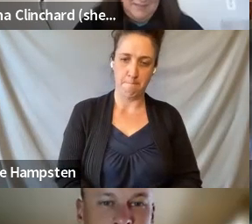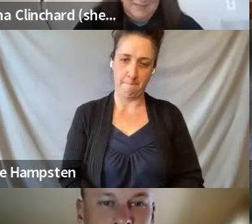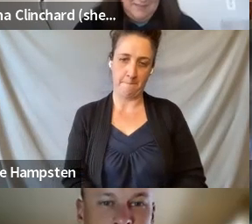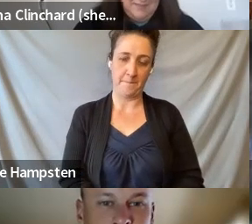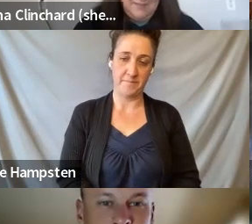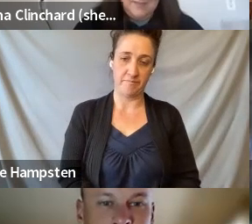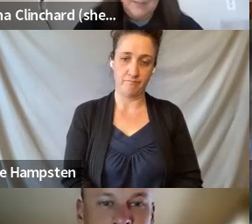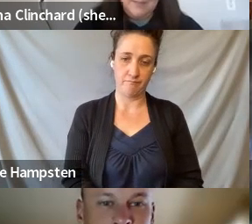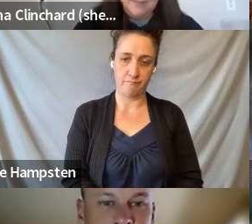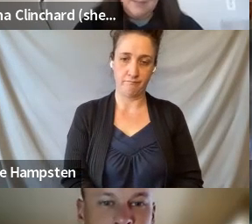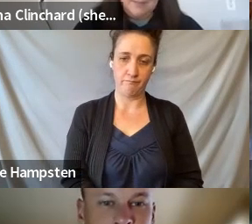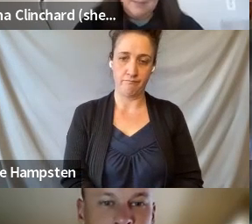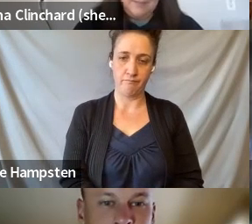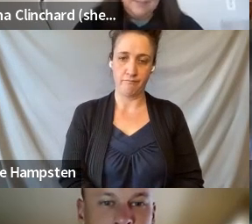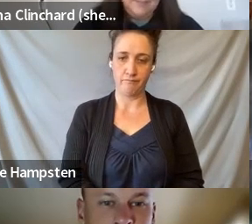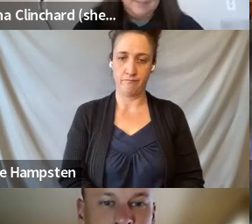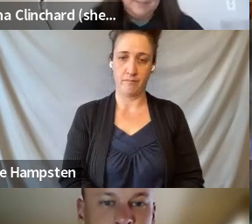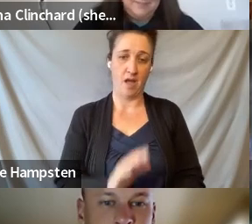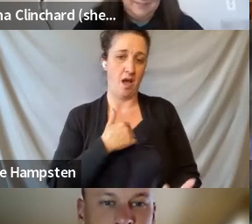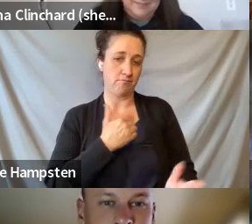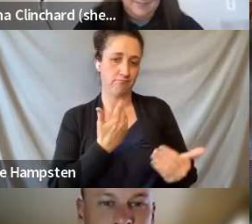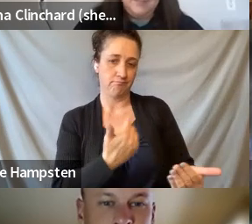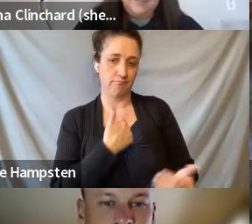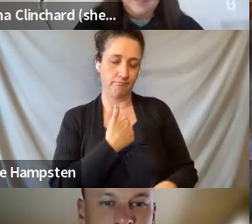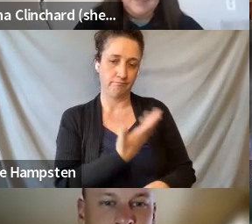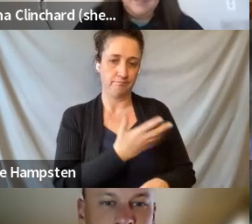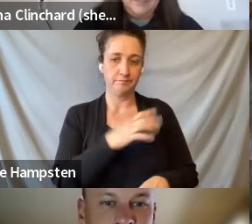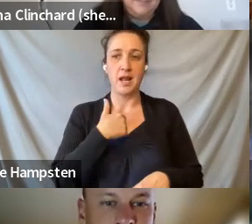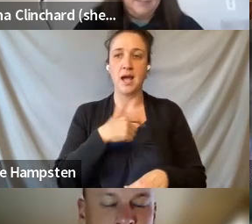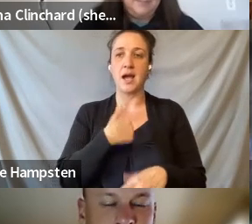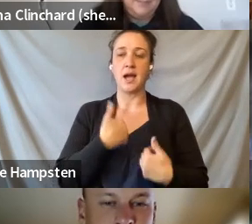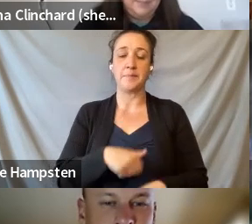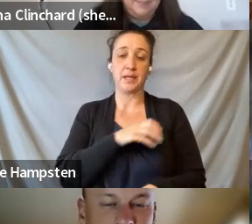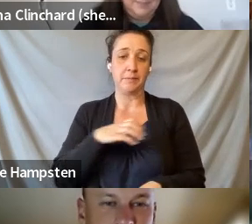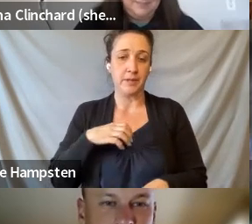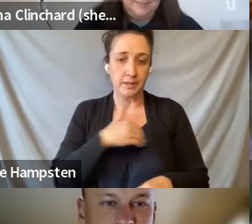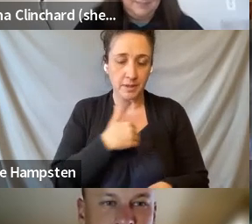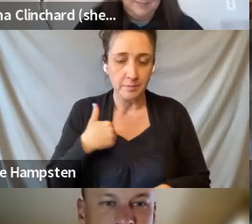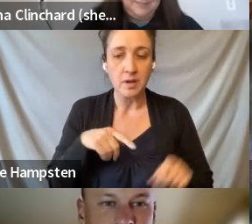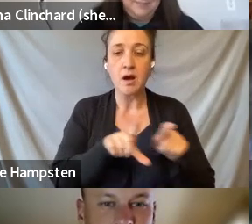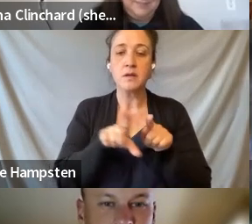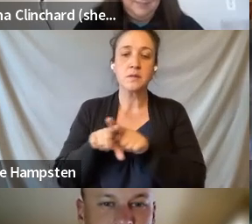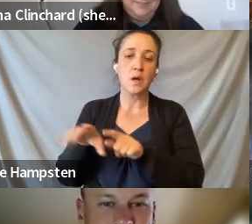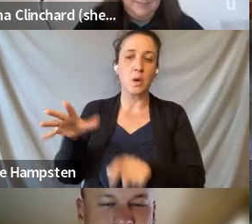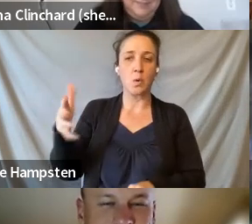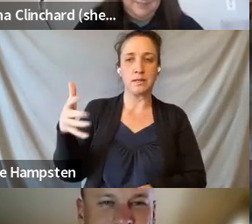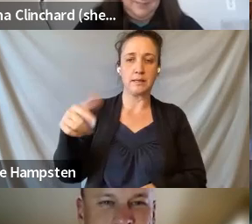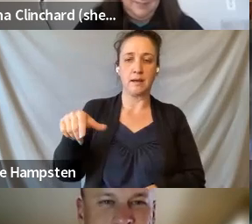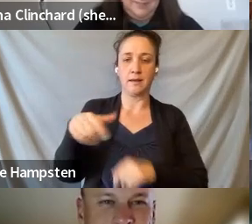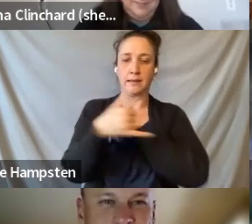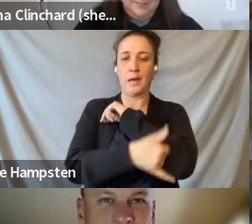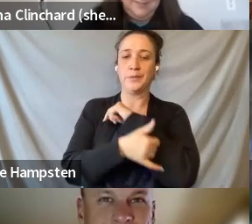I can weigh in. I mean, I'm a committee member, but also quasi county